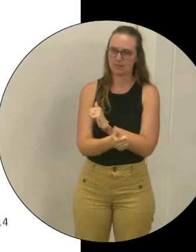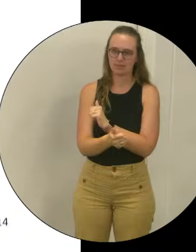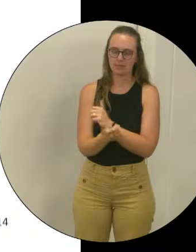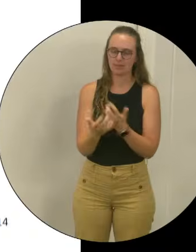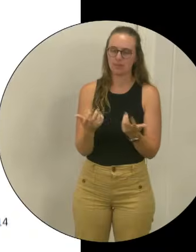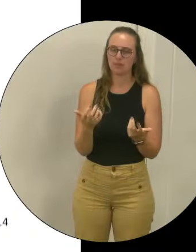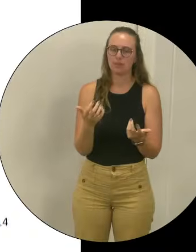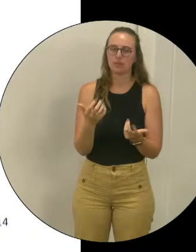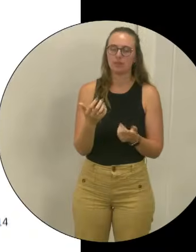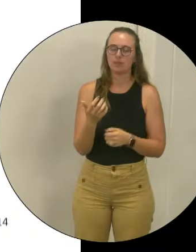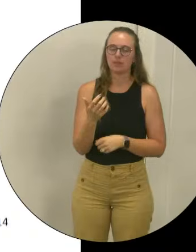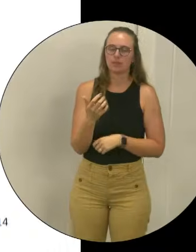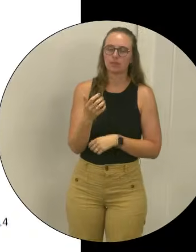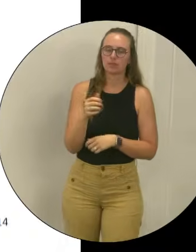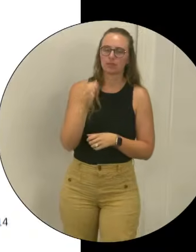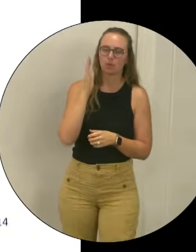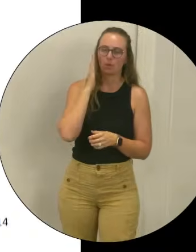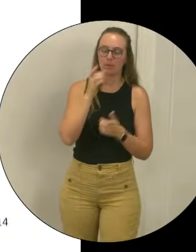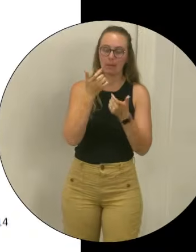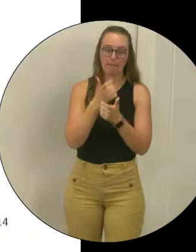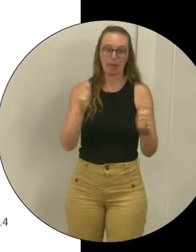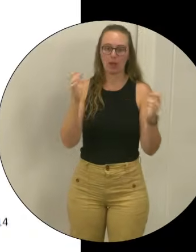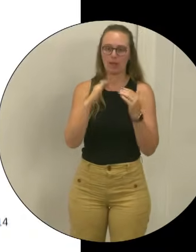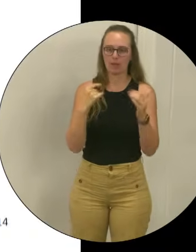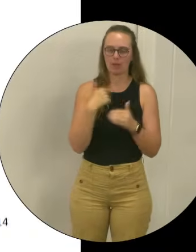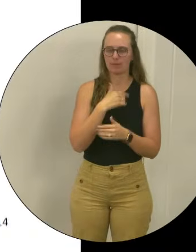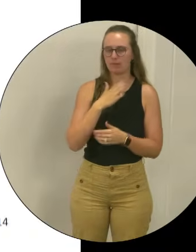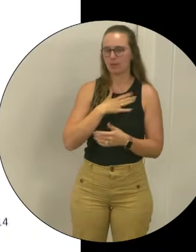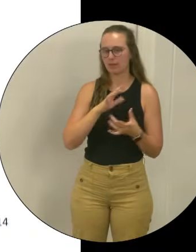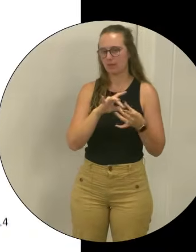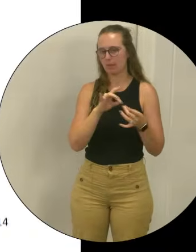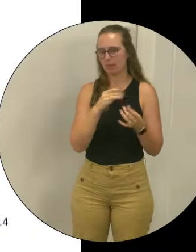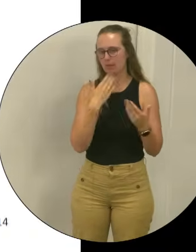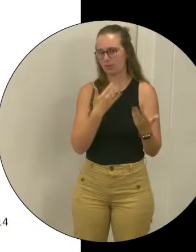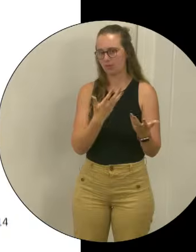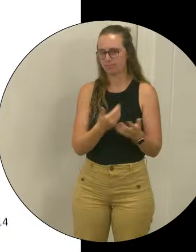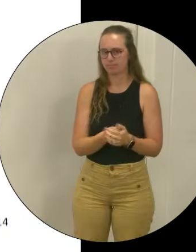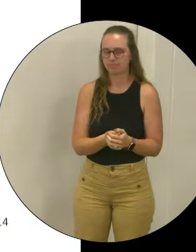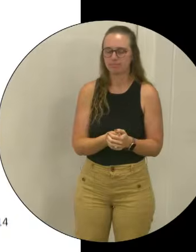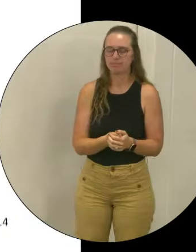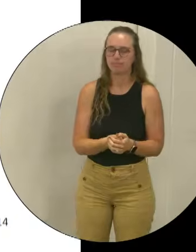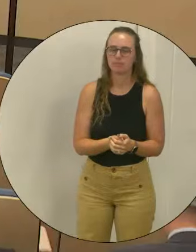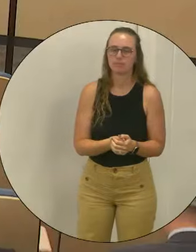line. It's going to be bigger than us. So that's just my comment. Thank you.